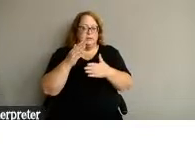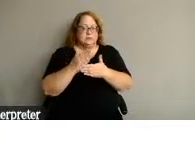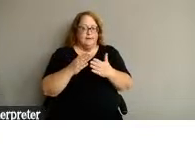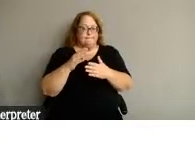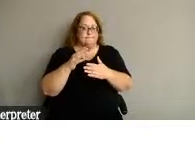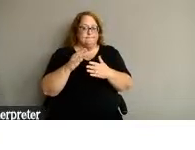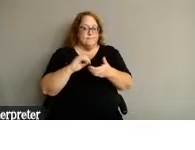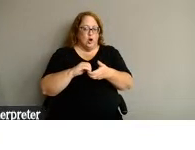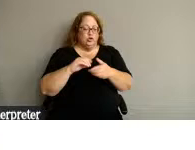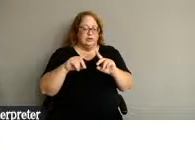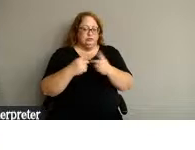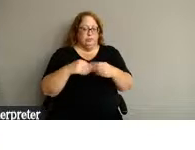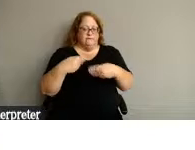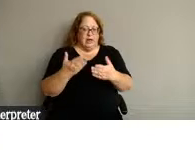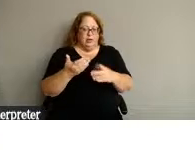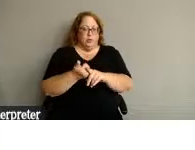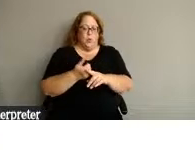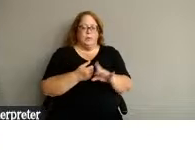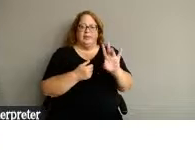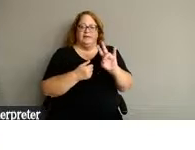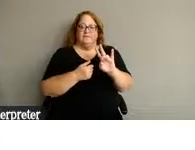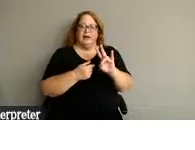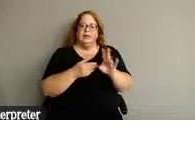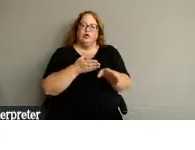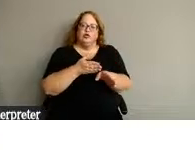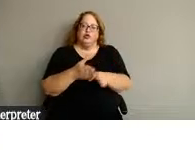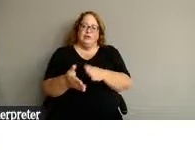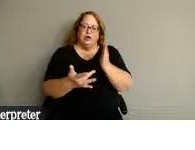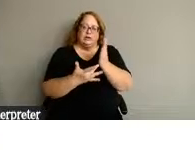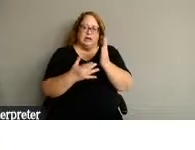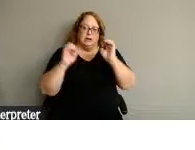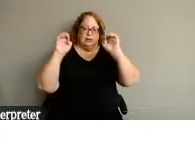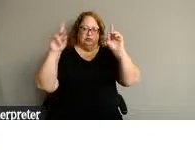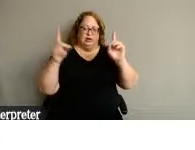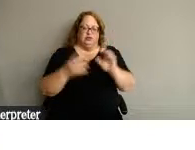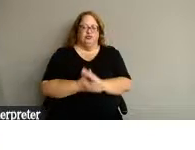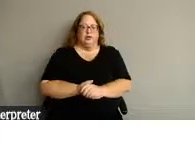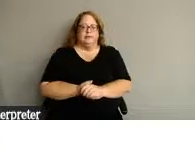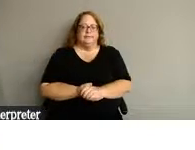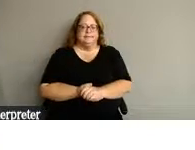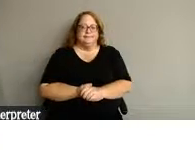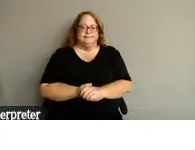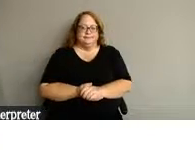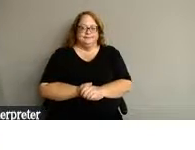provide their own. And then finally, career and technical education.